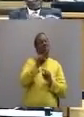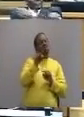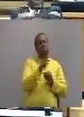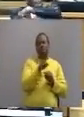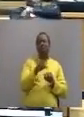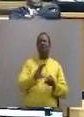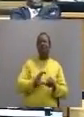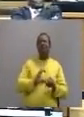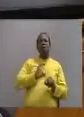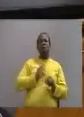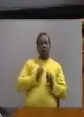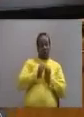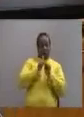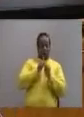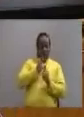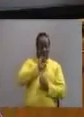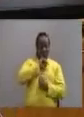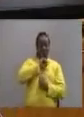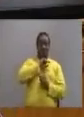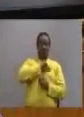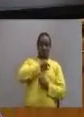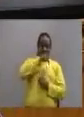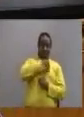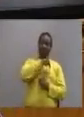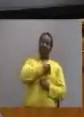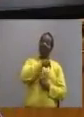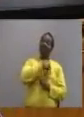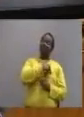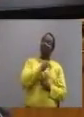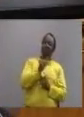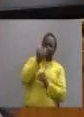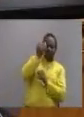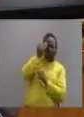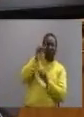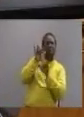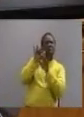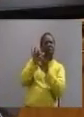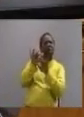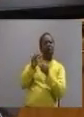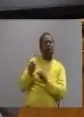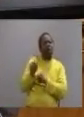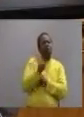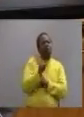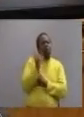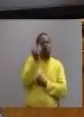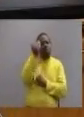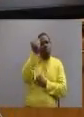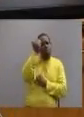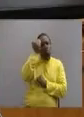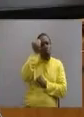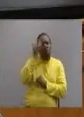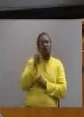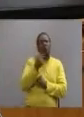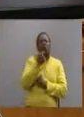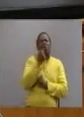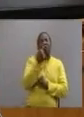by conscience, this is the end of the First Republic, because we can very well send one single